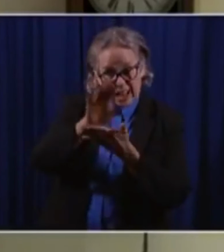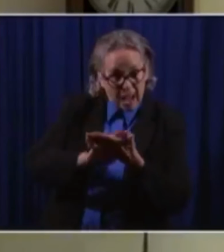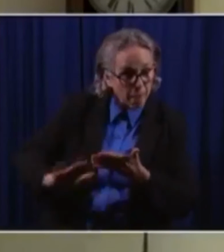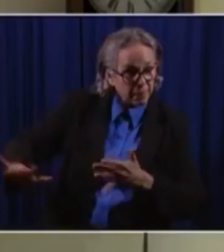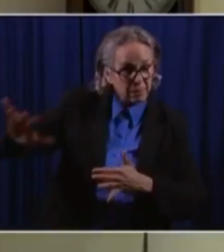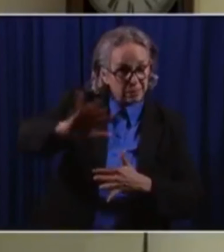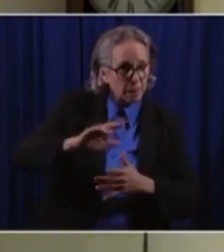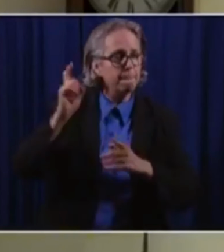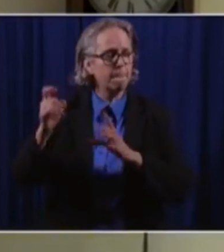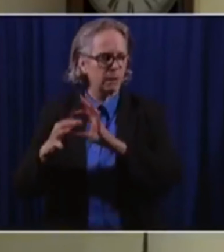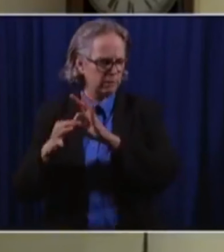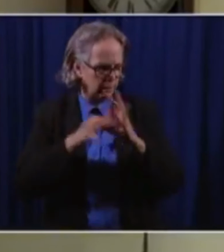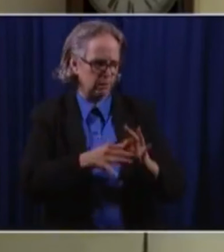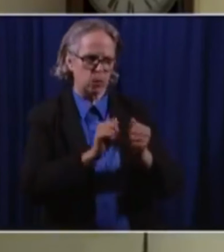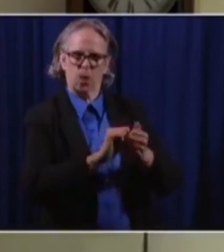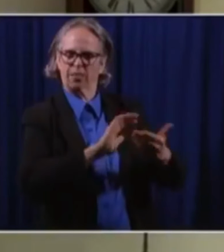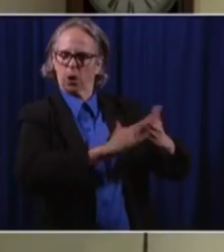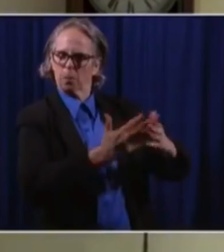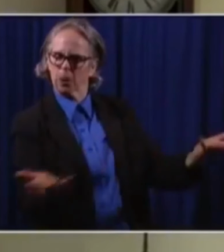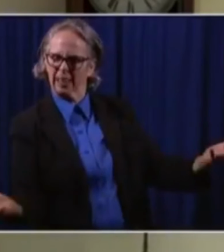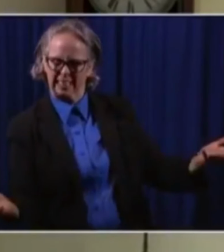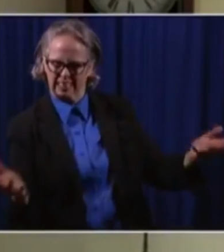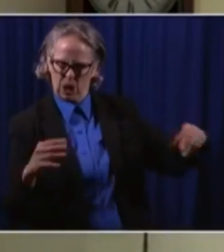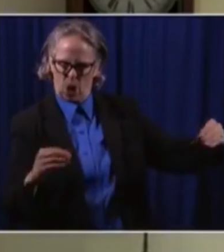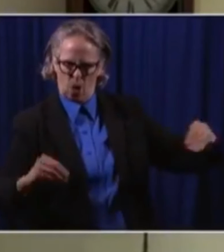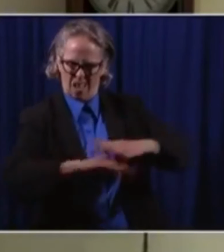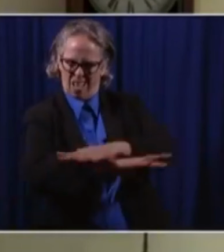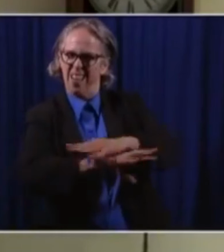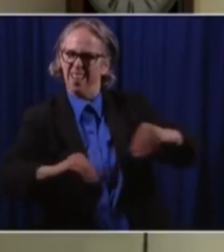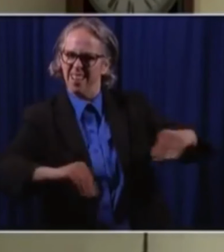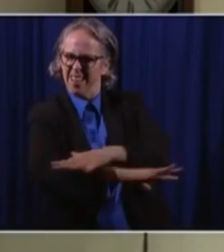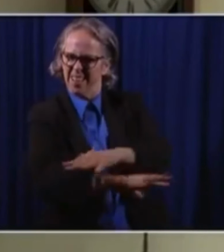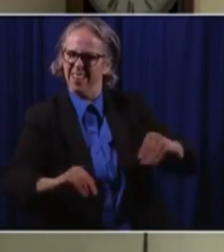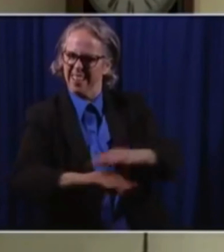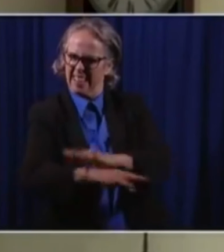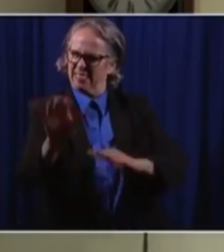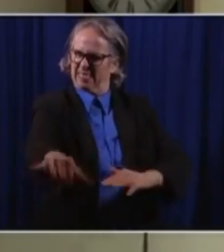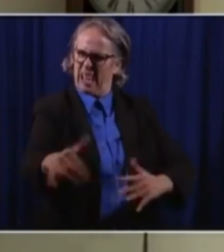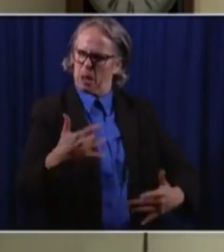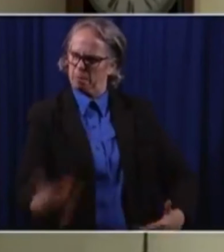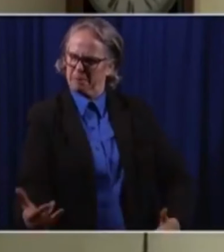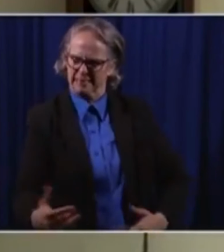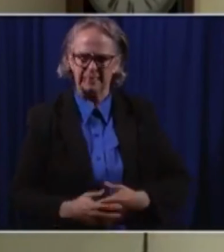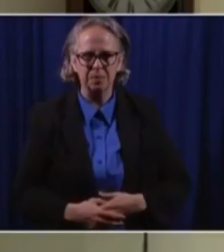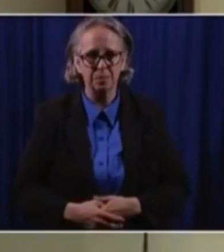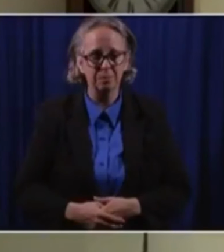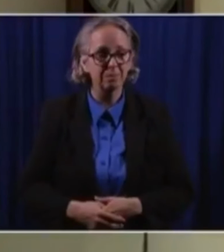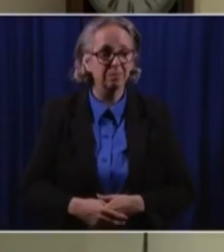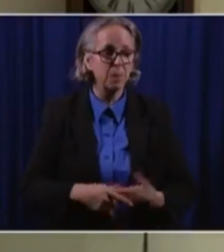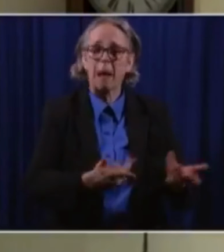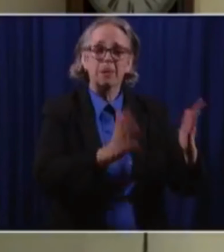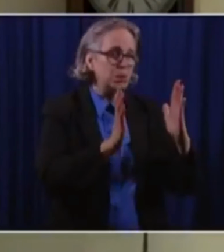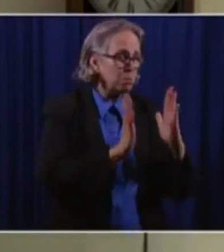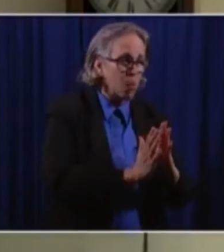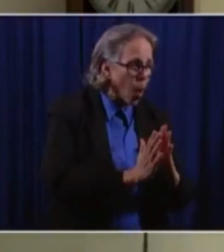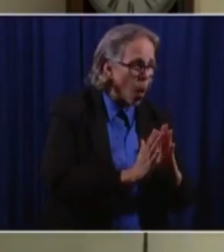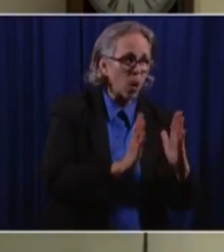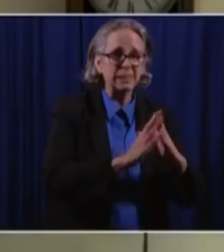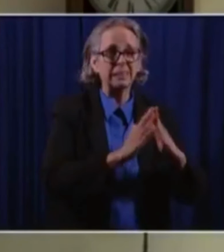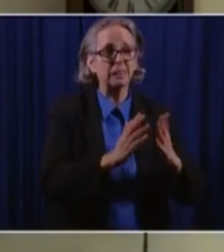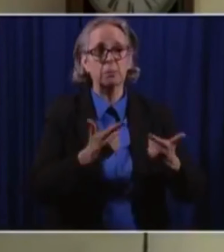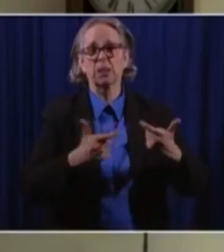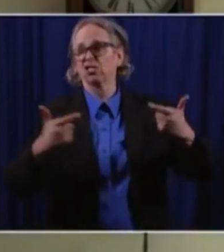least, are close to a population center, some small villages and some cities. But